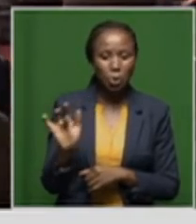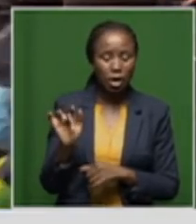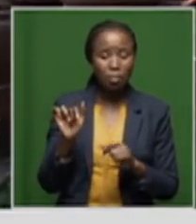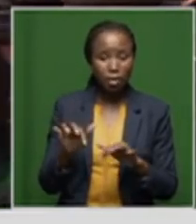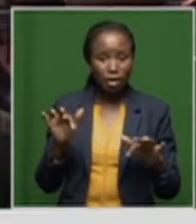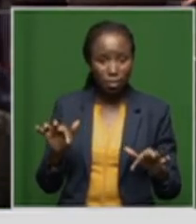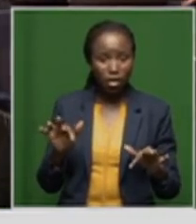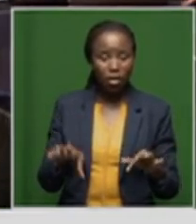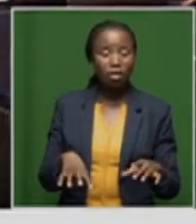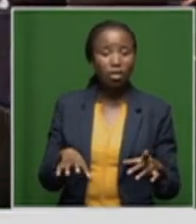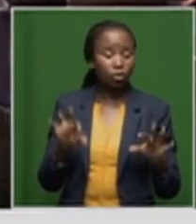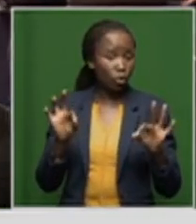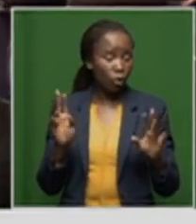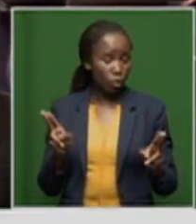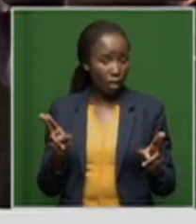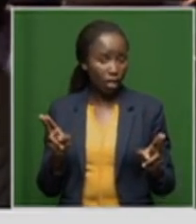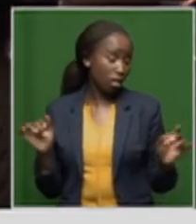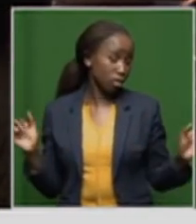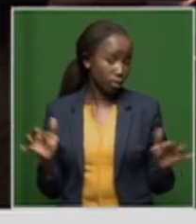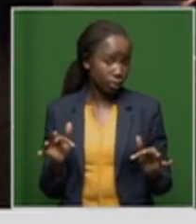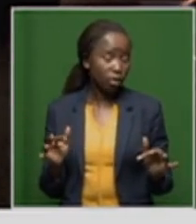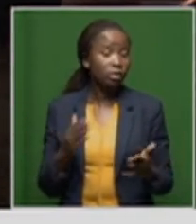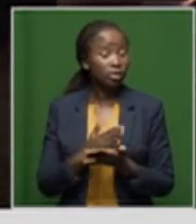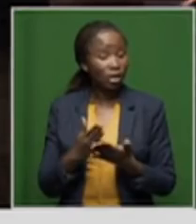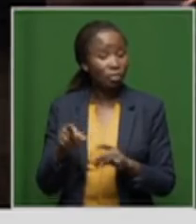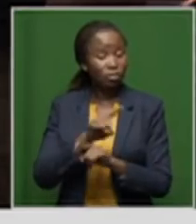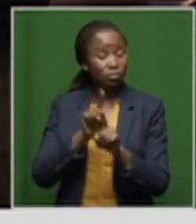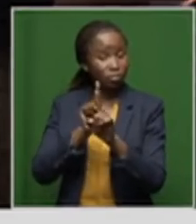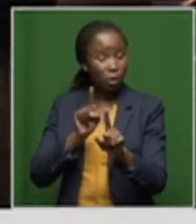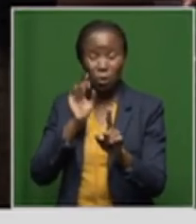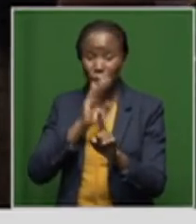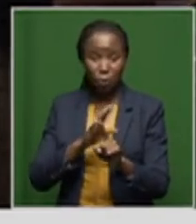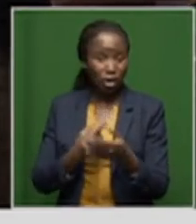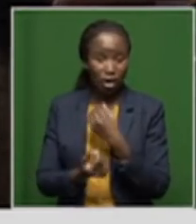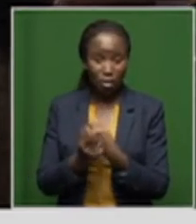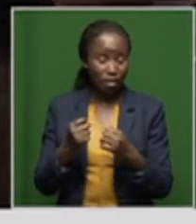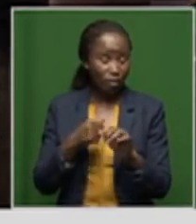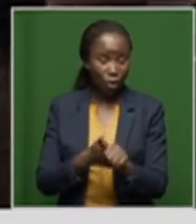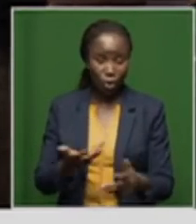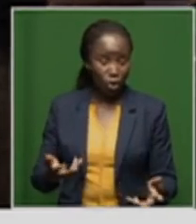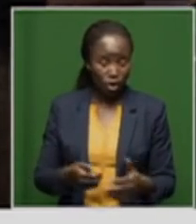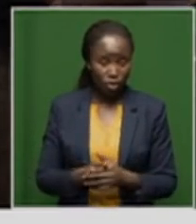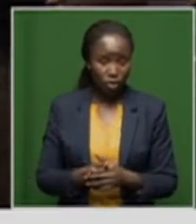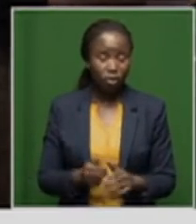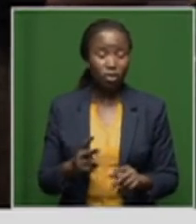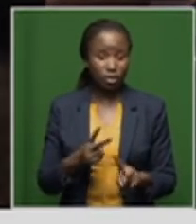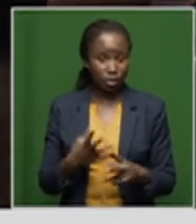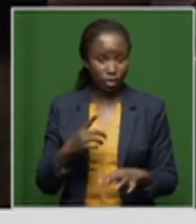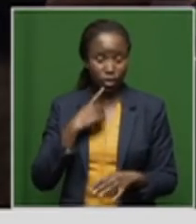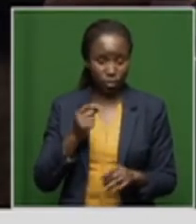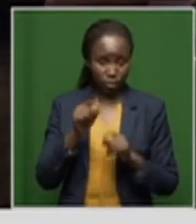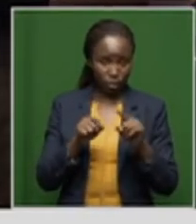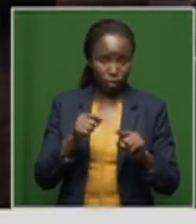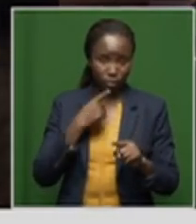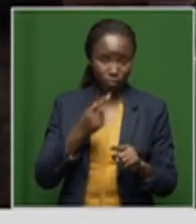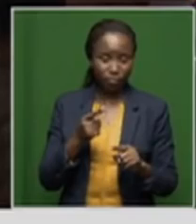as they would usually be, that there are some issues of social distancing that are taking place there. There have been those allegations